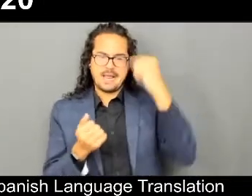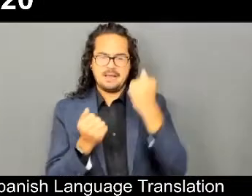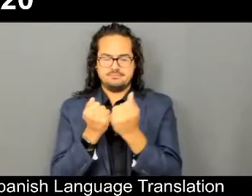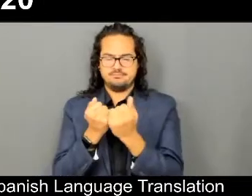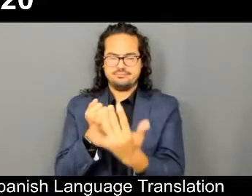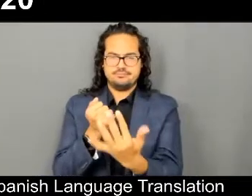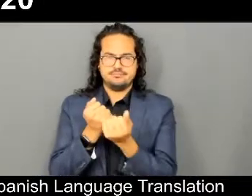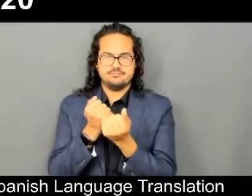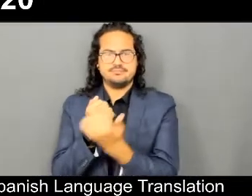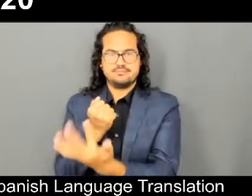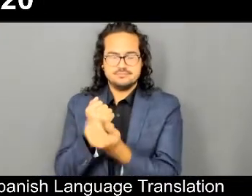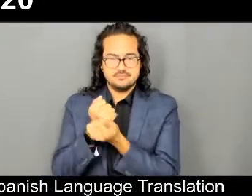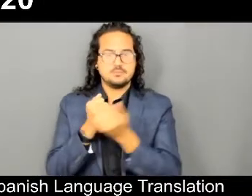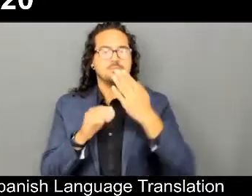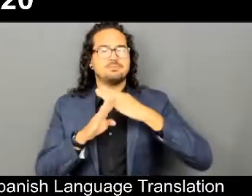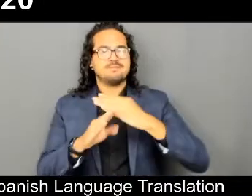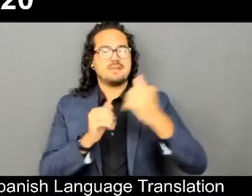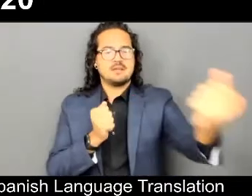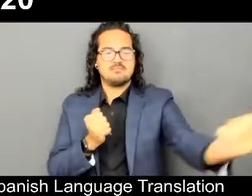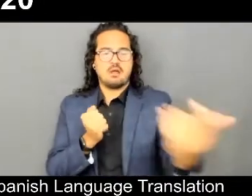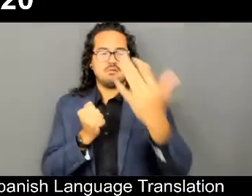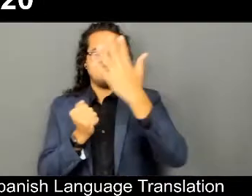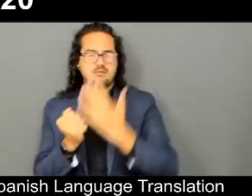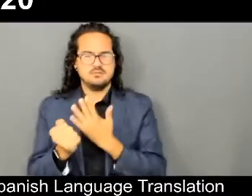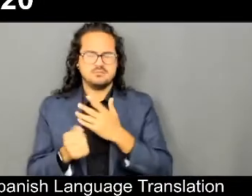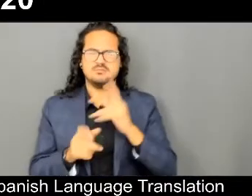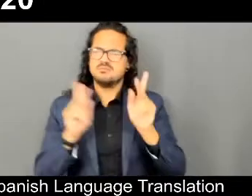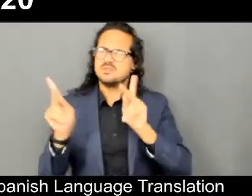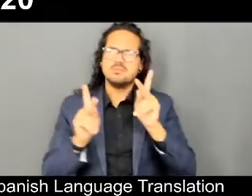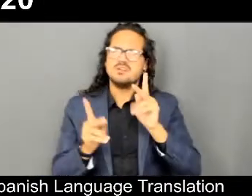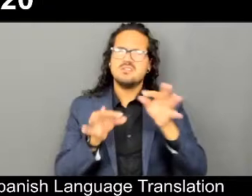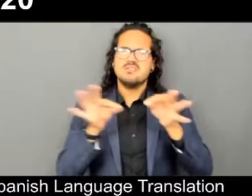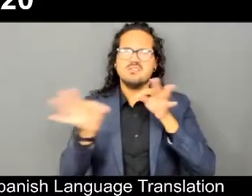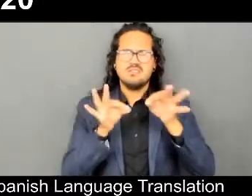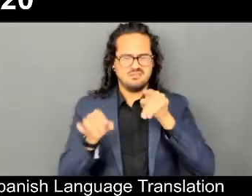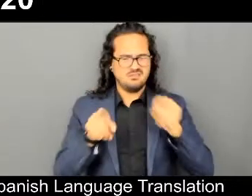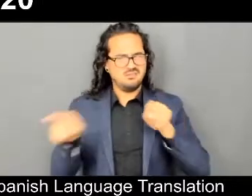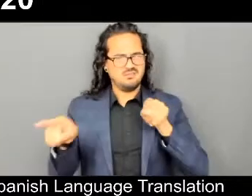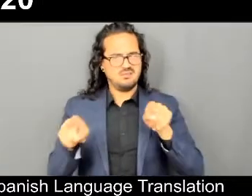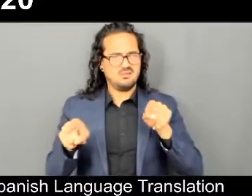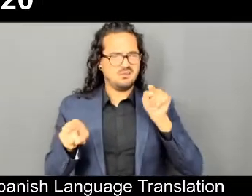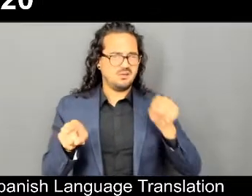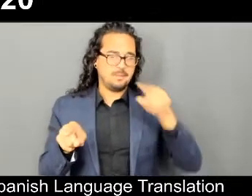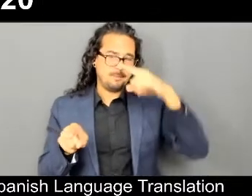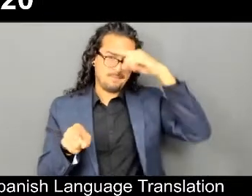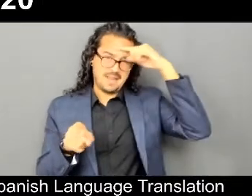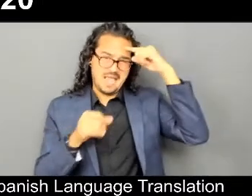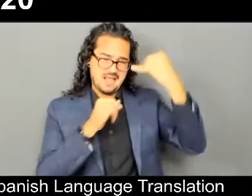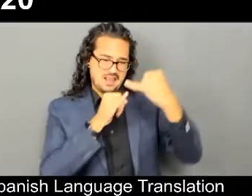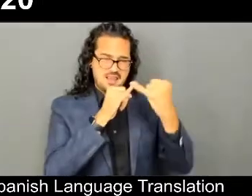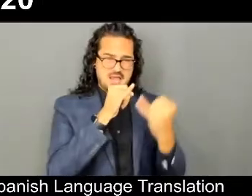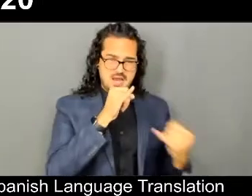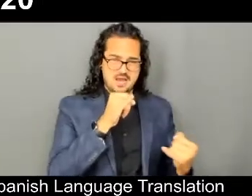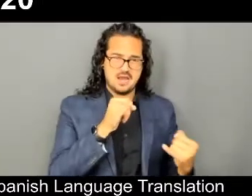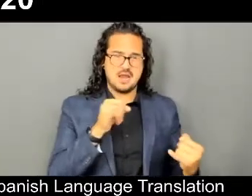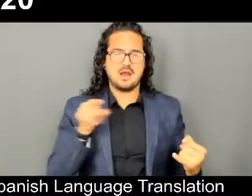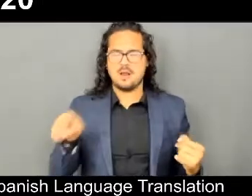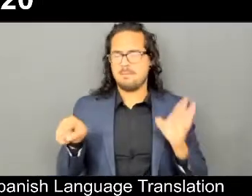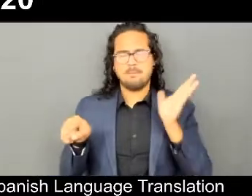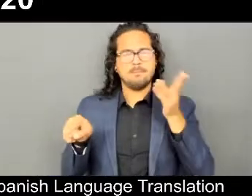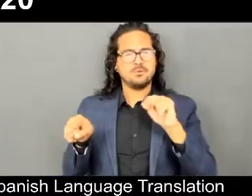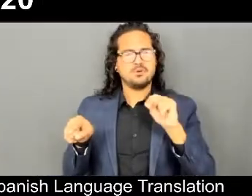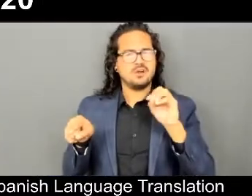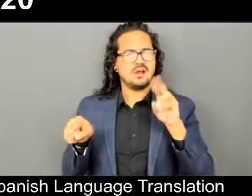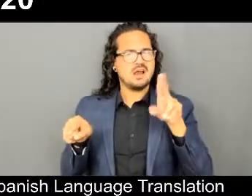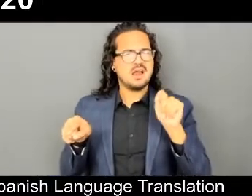between some black lining and or burnout operations and backfiring. So it's kind of all has to do a little bit with the